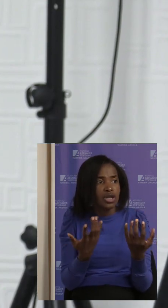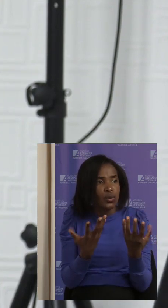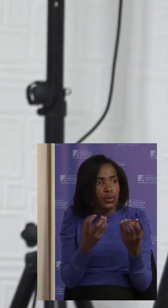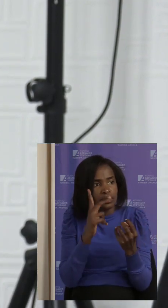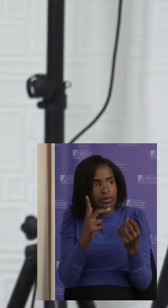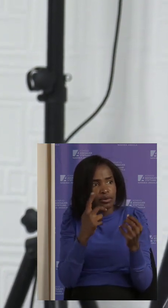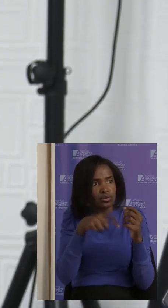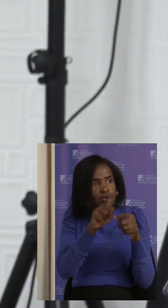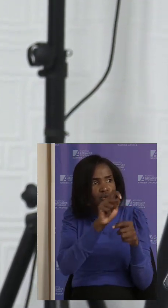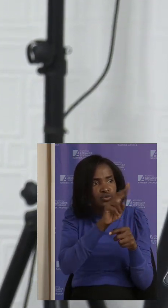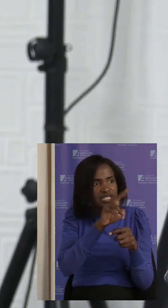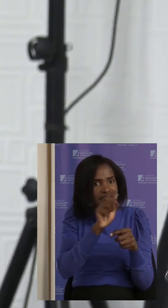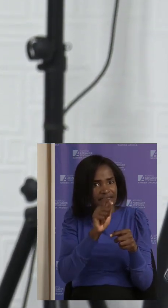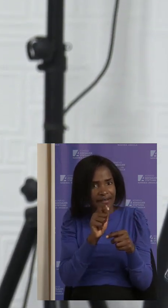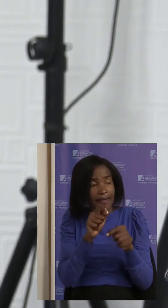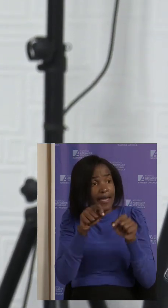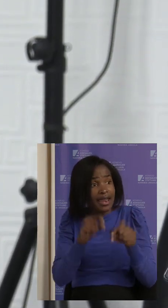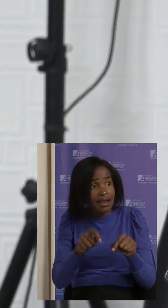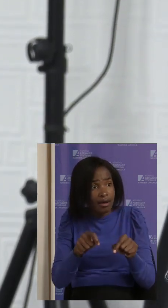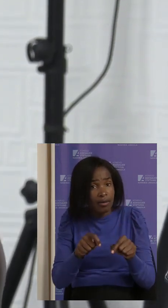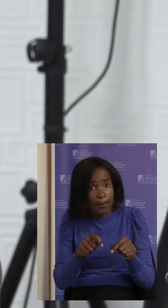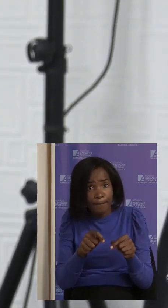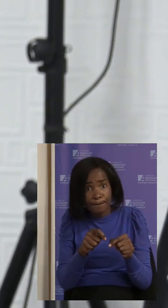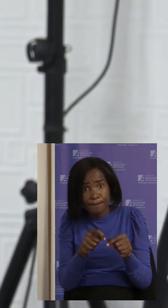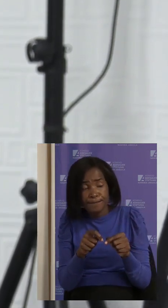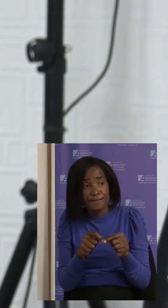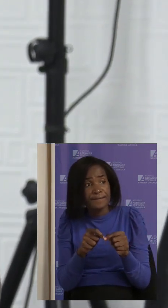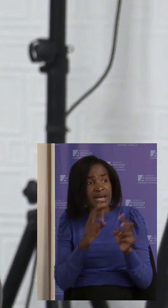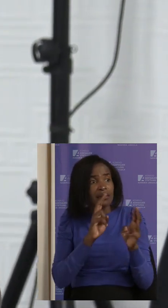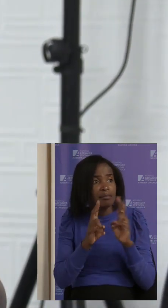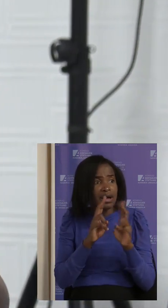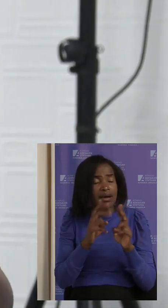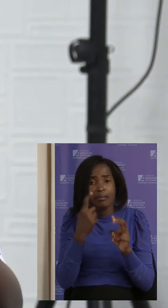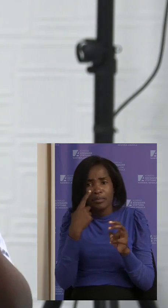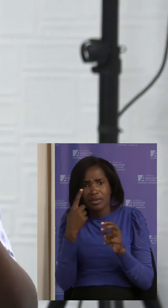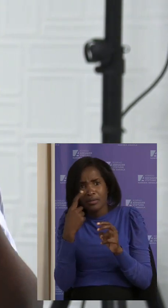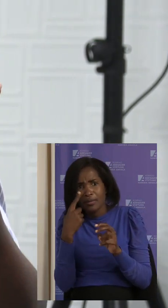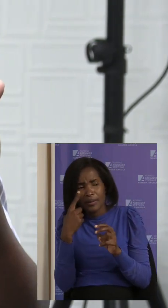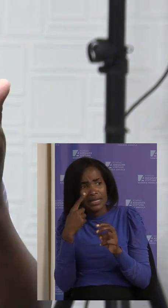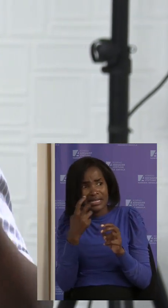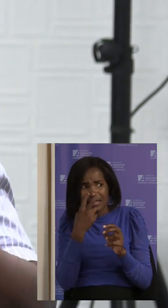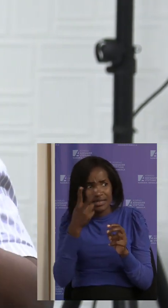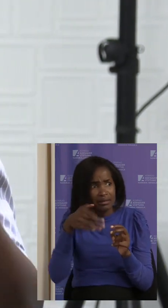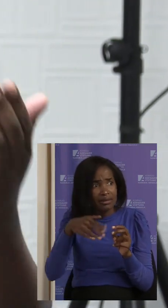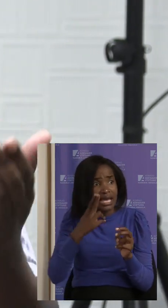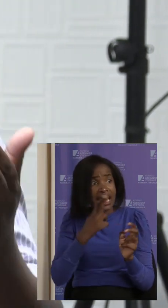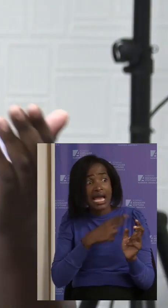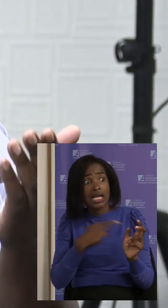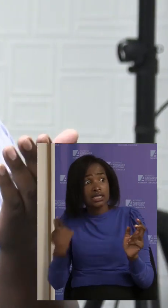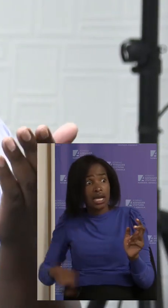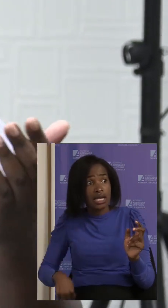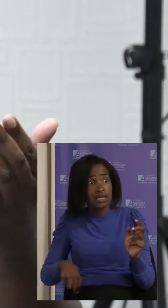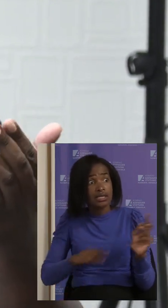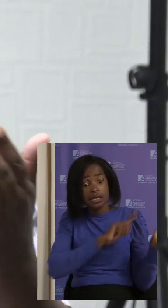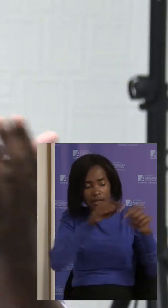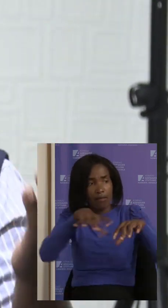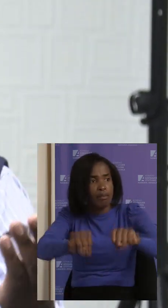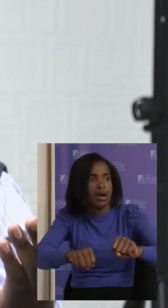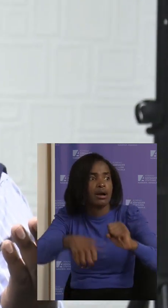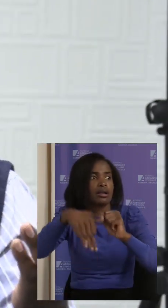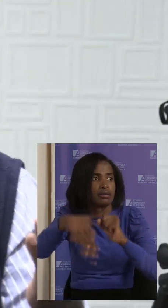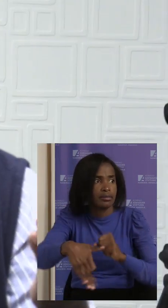go to TVET. Right now, I'm telling you, with all the discoveries that are in Namibia, Chinese are going to come and take over. Sorry,